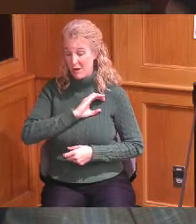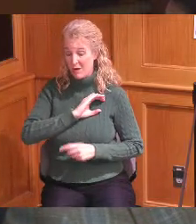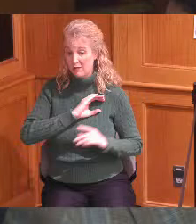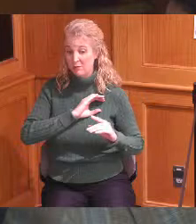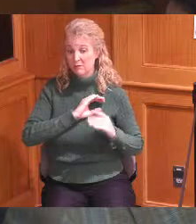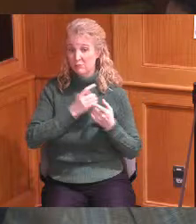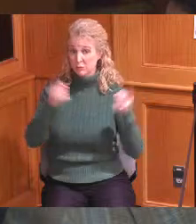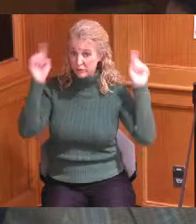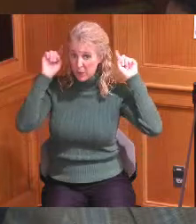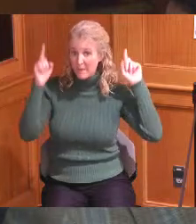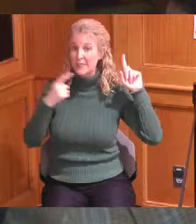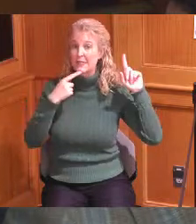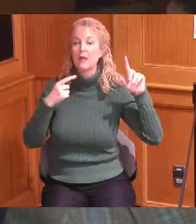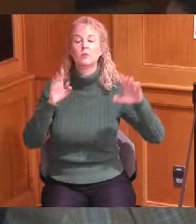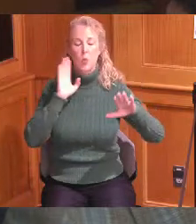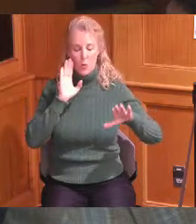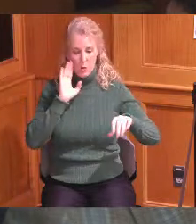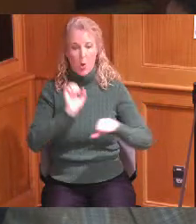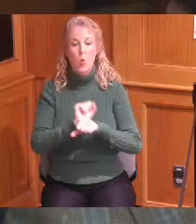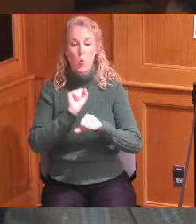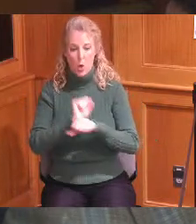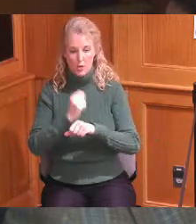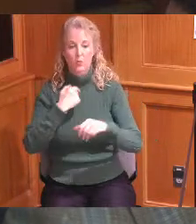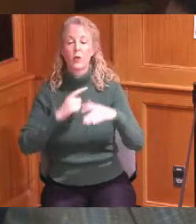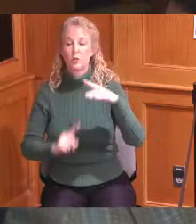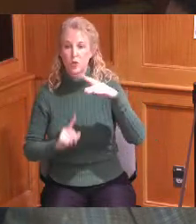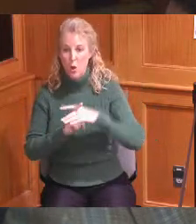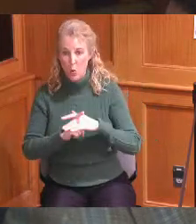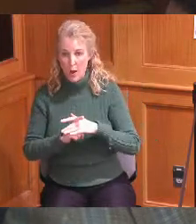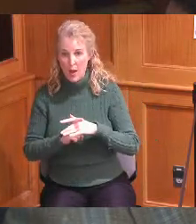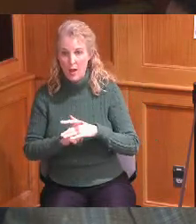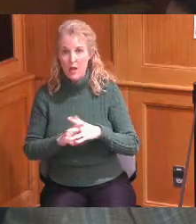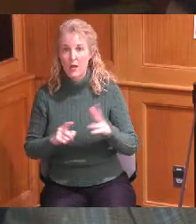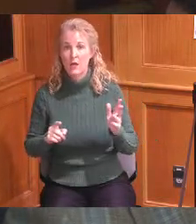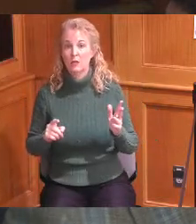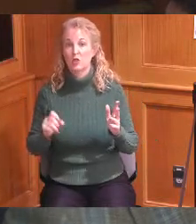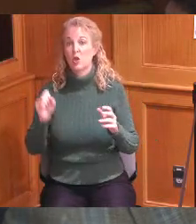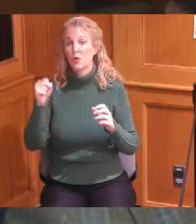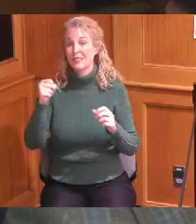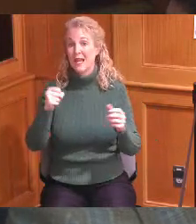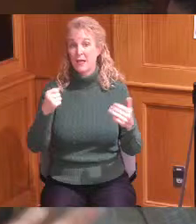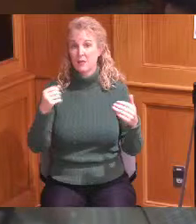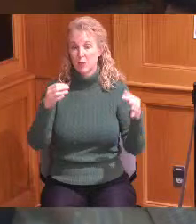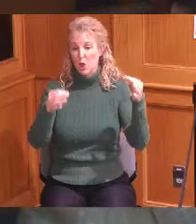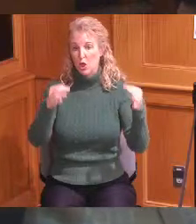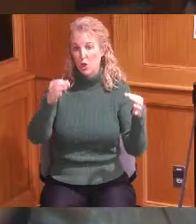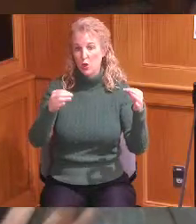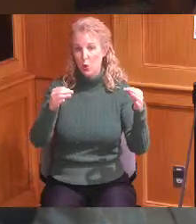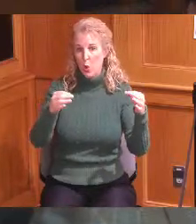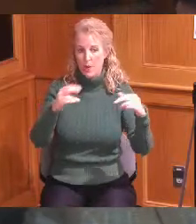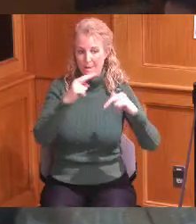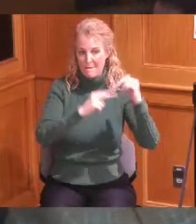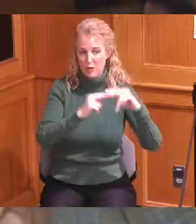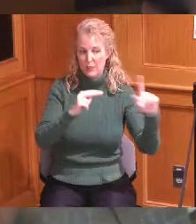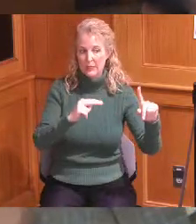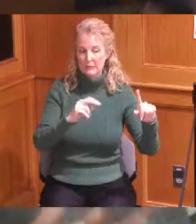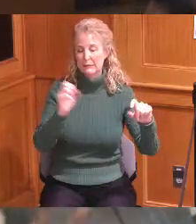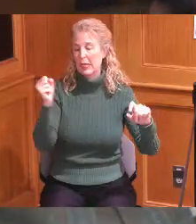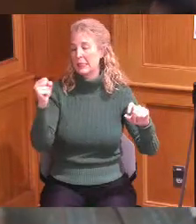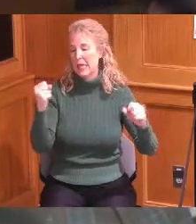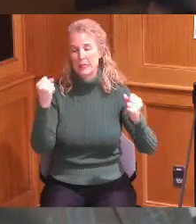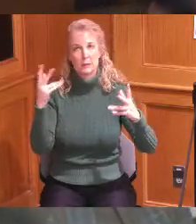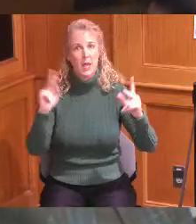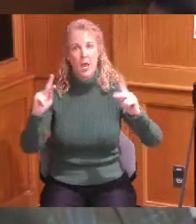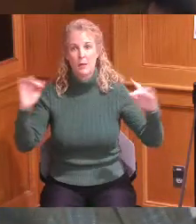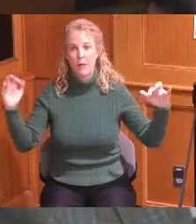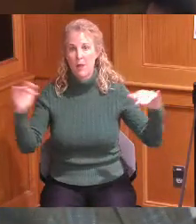saw them. And what I was trying to say between this hot spot, because we got a courthouse, which obviously is lots of